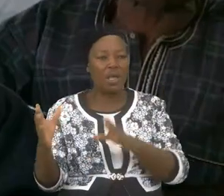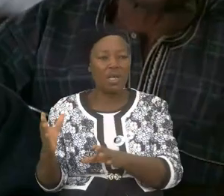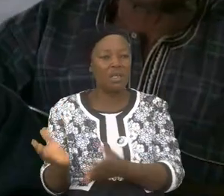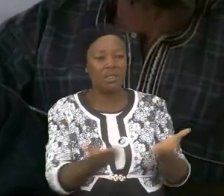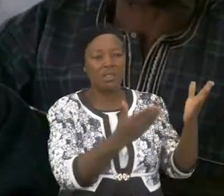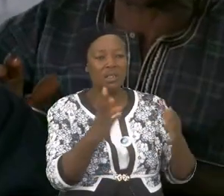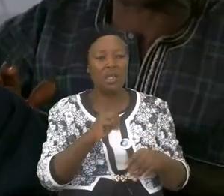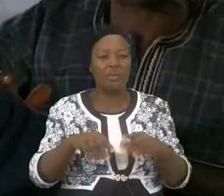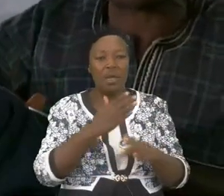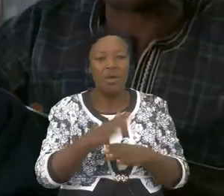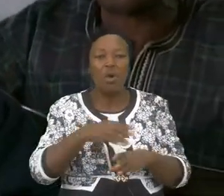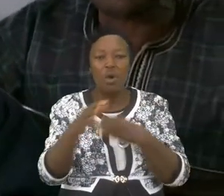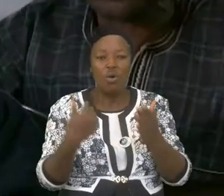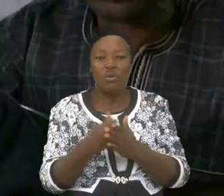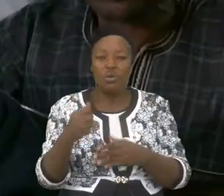away.